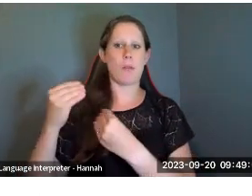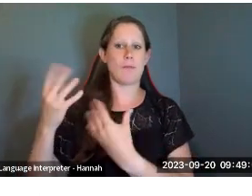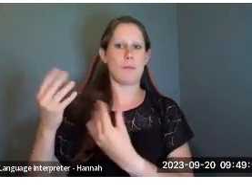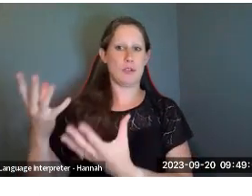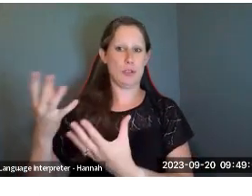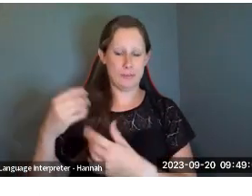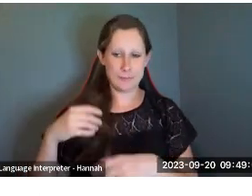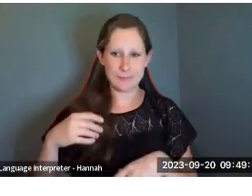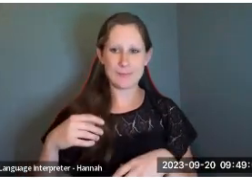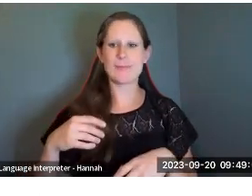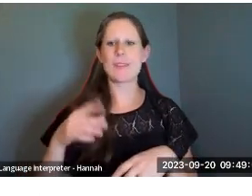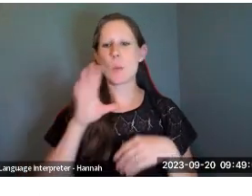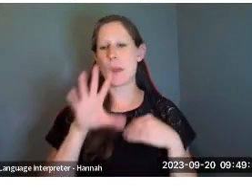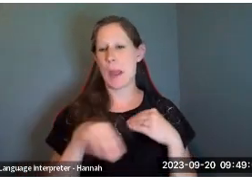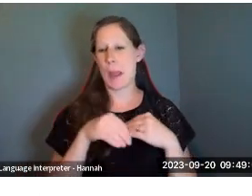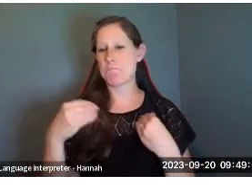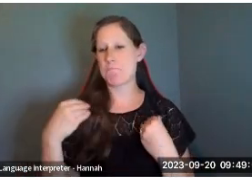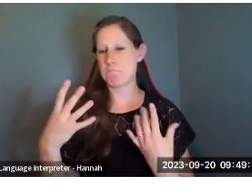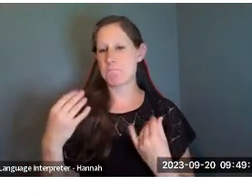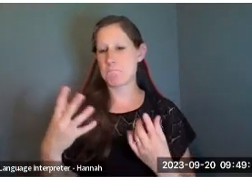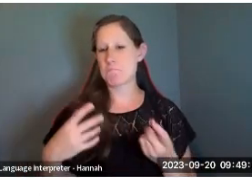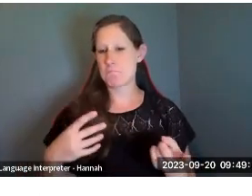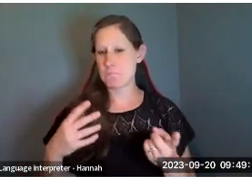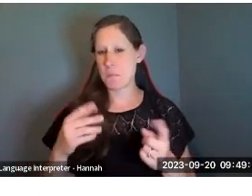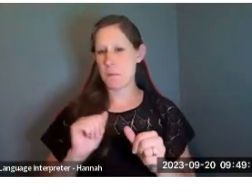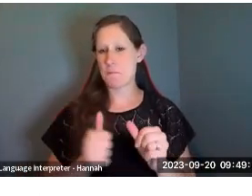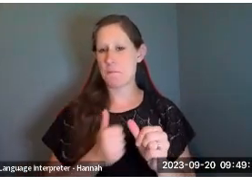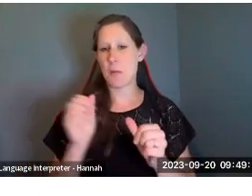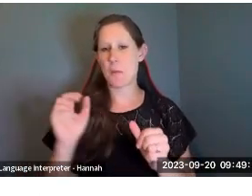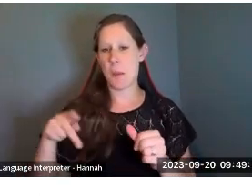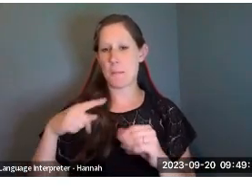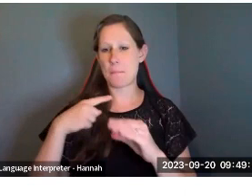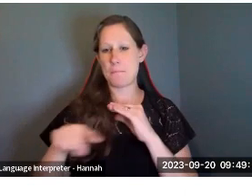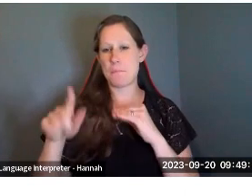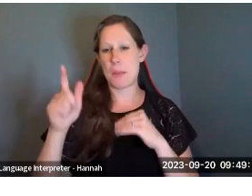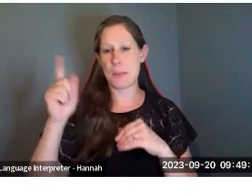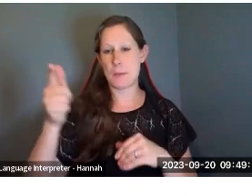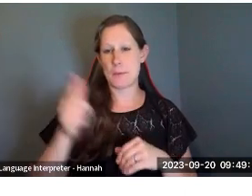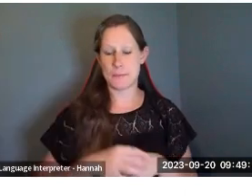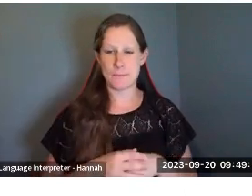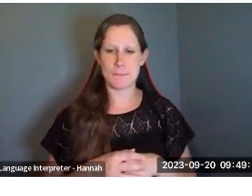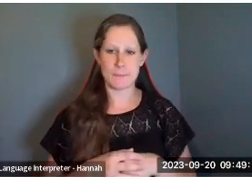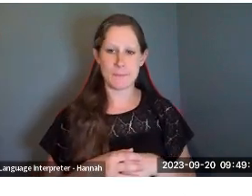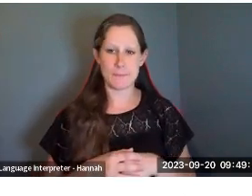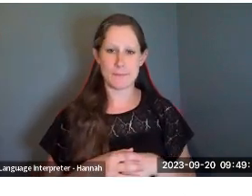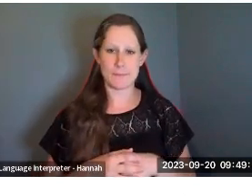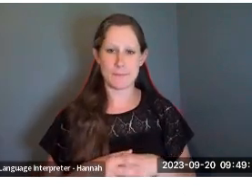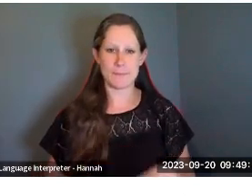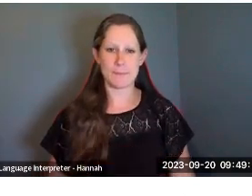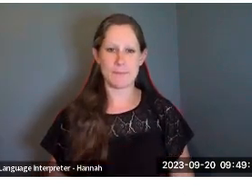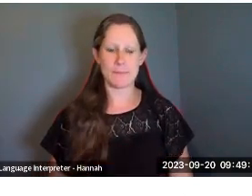also include that info in the follow-up email.